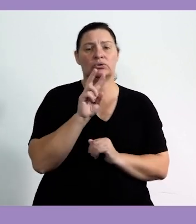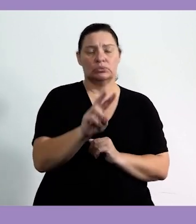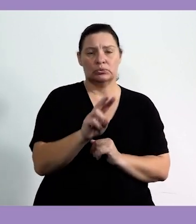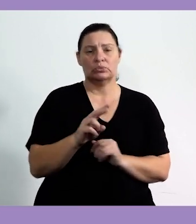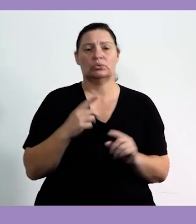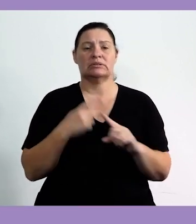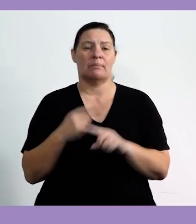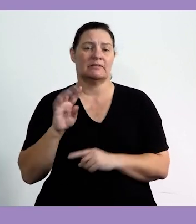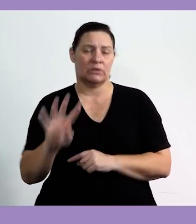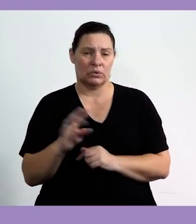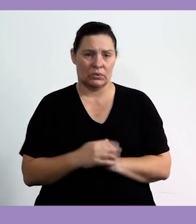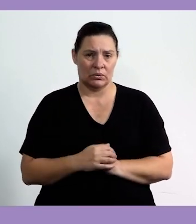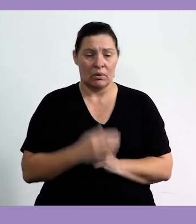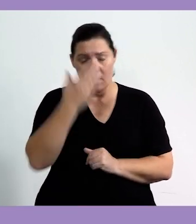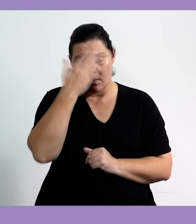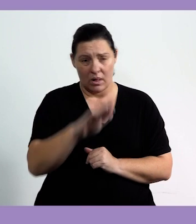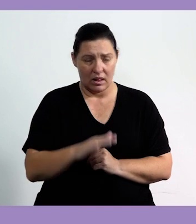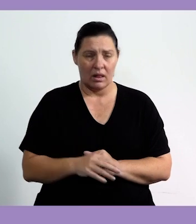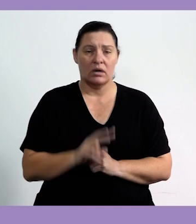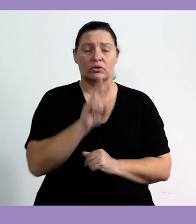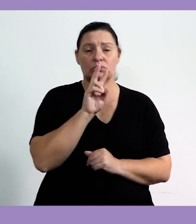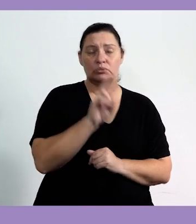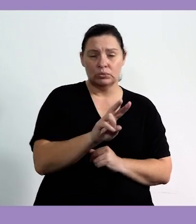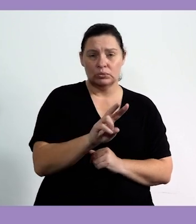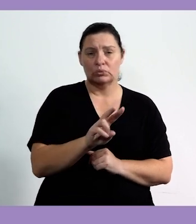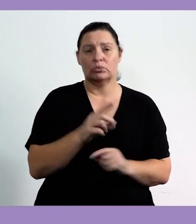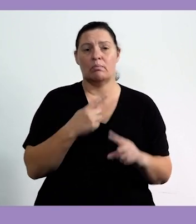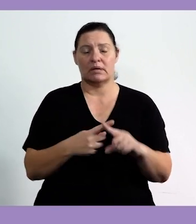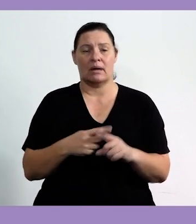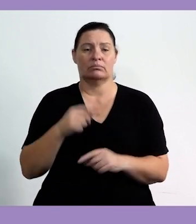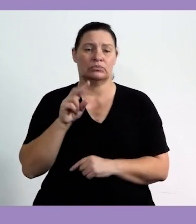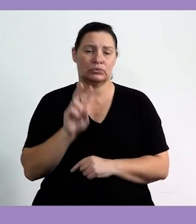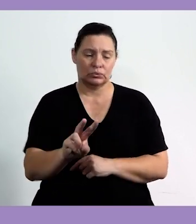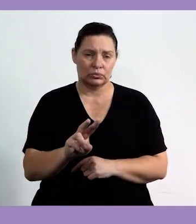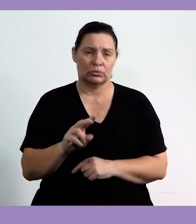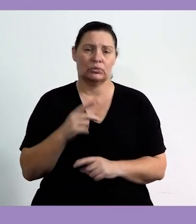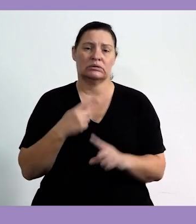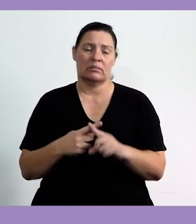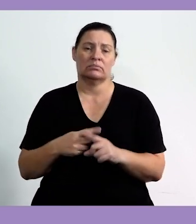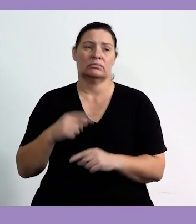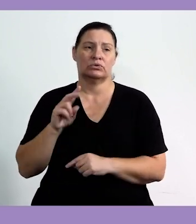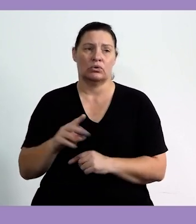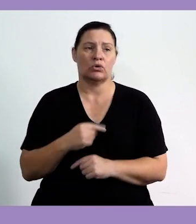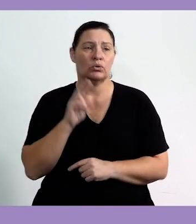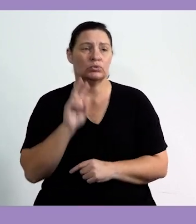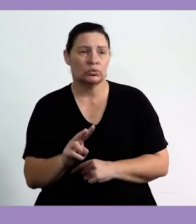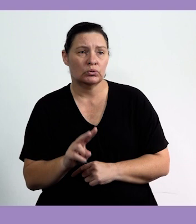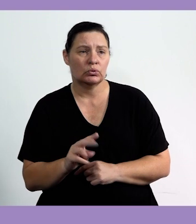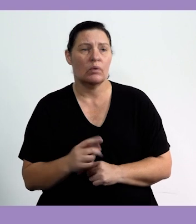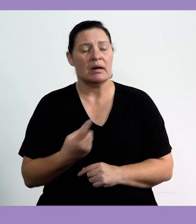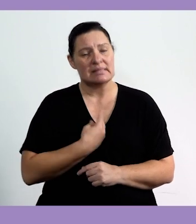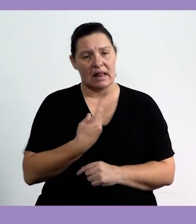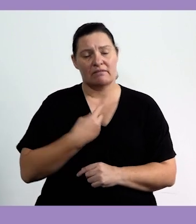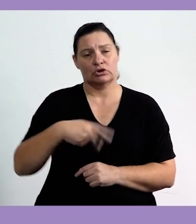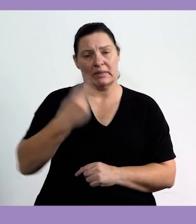2 multiplied by 4. We know that is 2 multiplied by 2 multiplied by 2. So 2 is